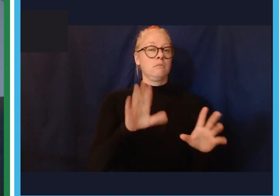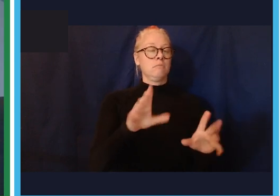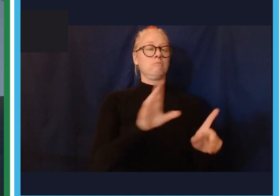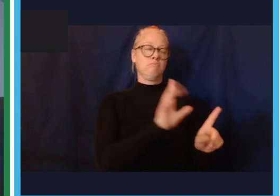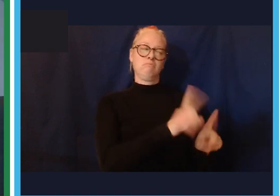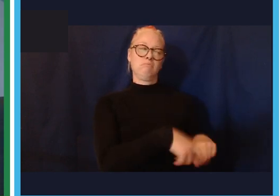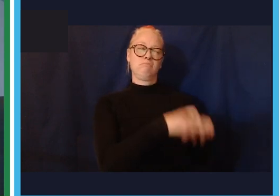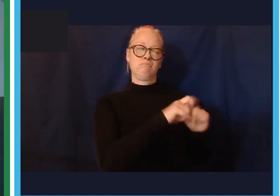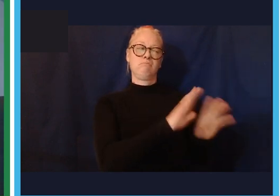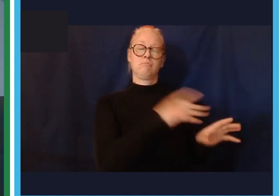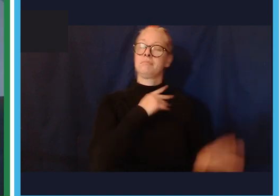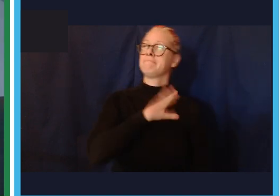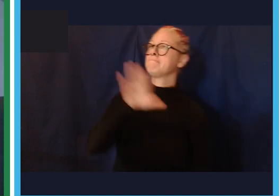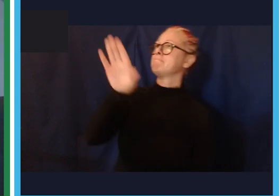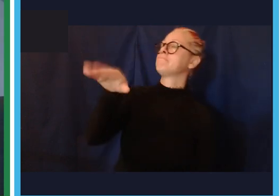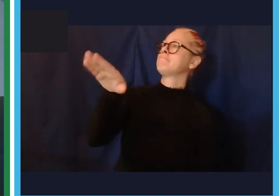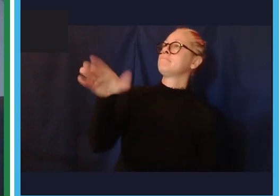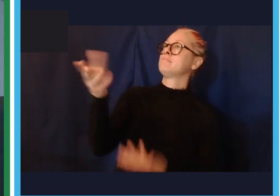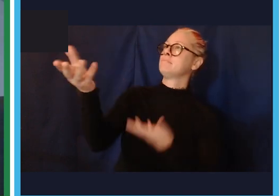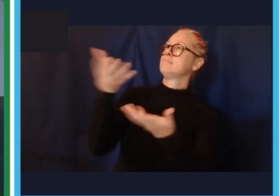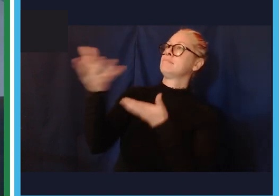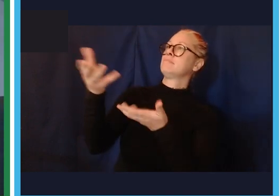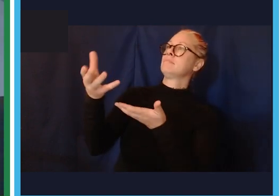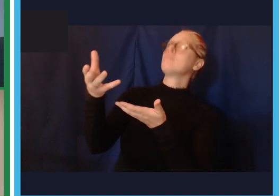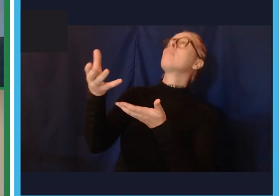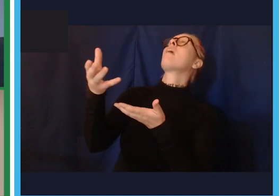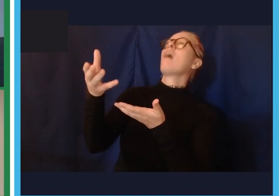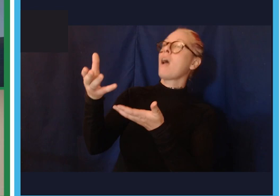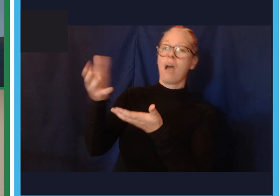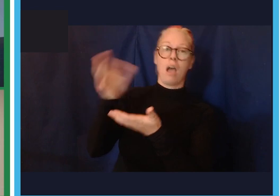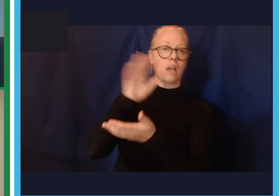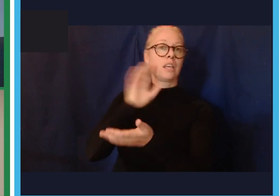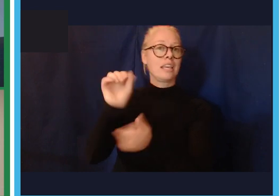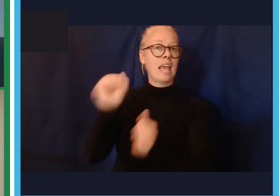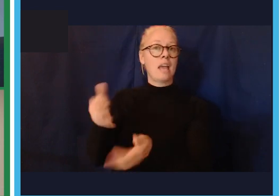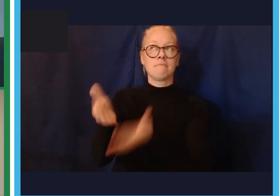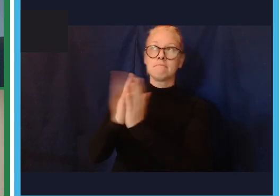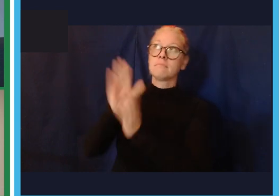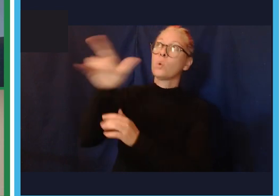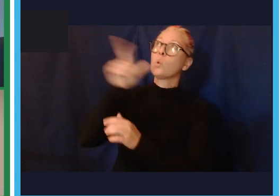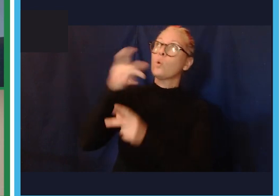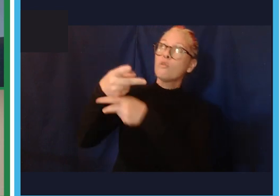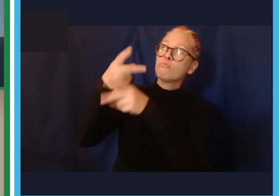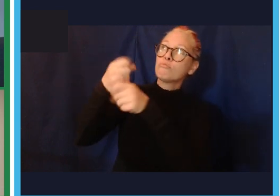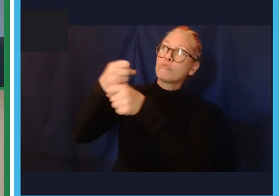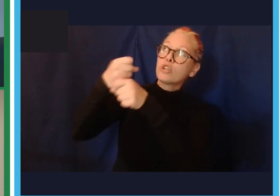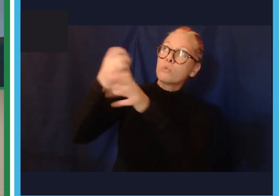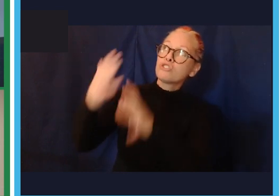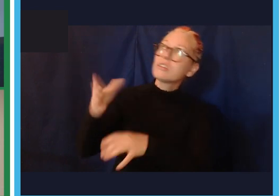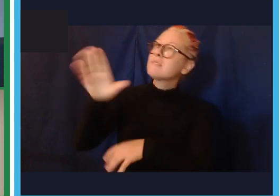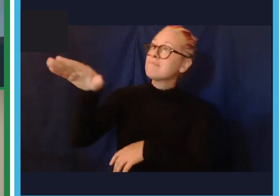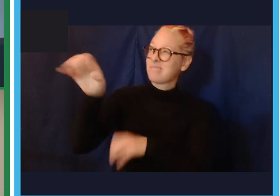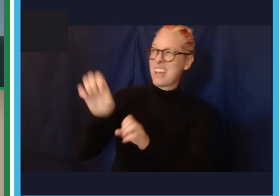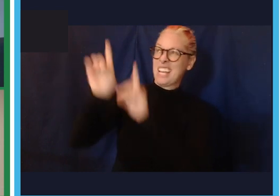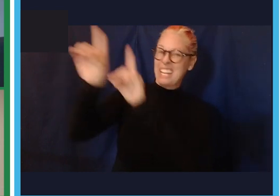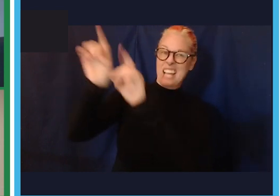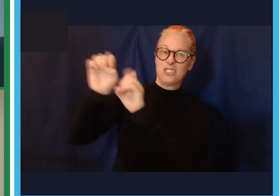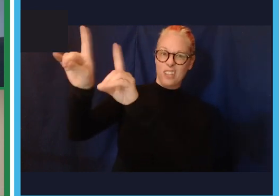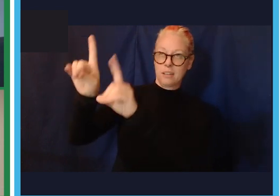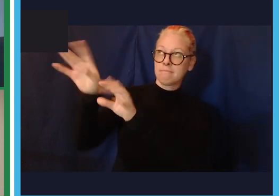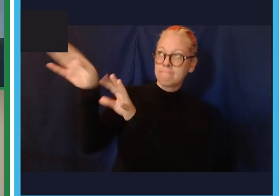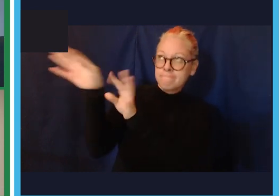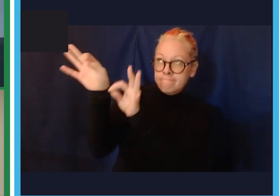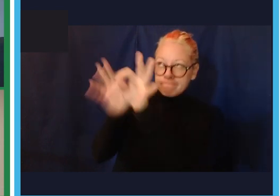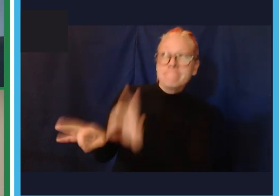can understand the anxiety that sort of builds up sometimes when you're expecting something and it doesn't